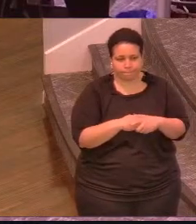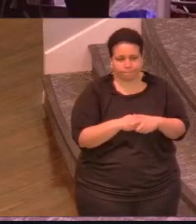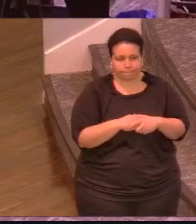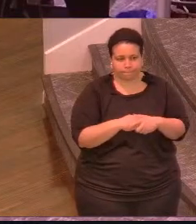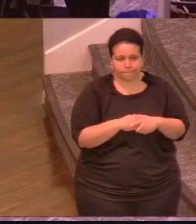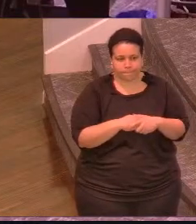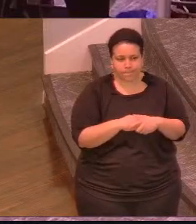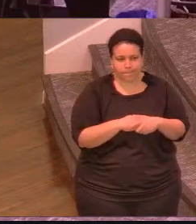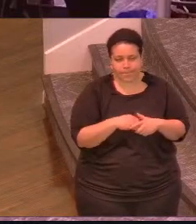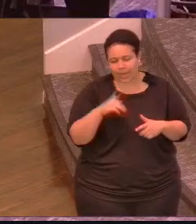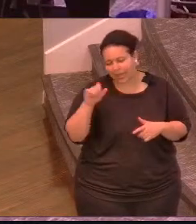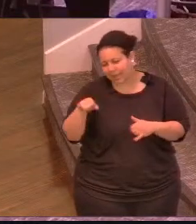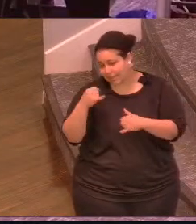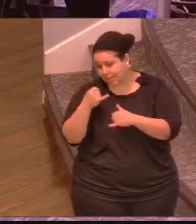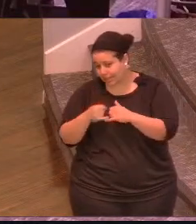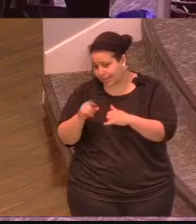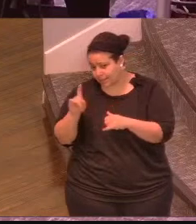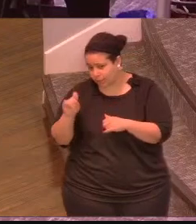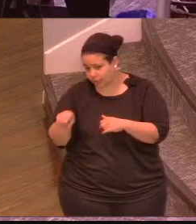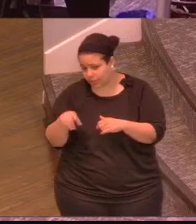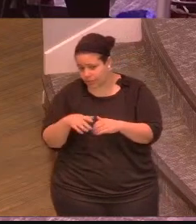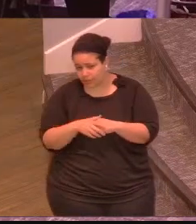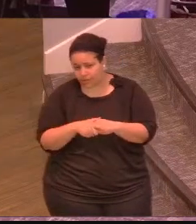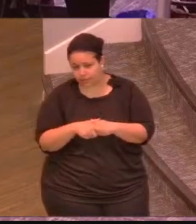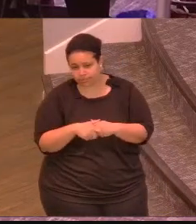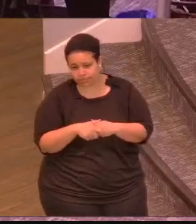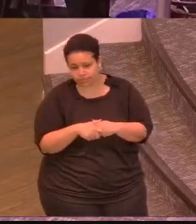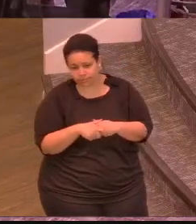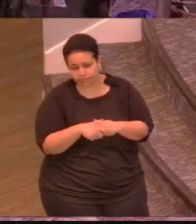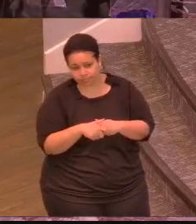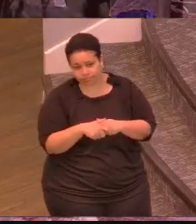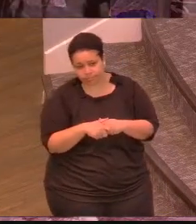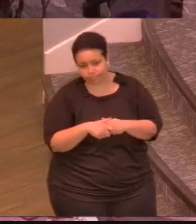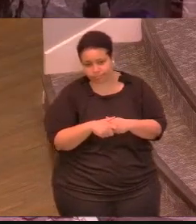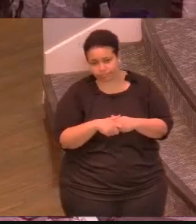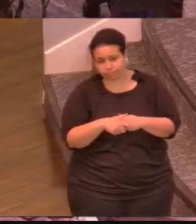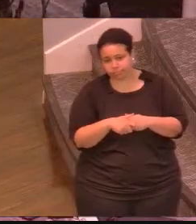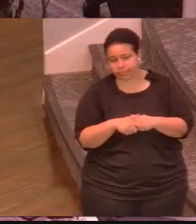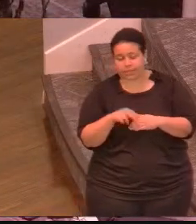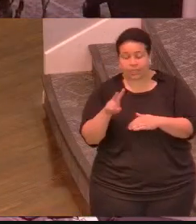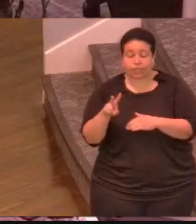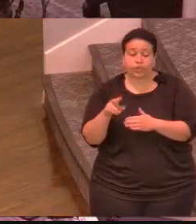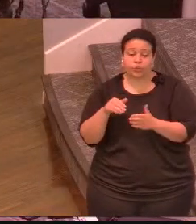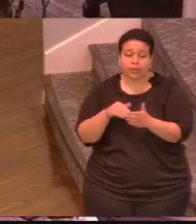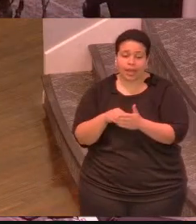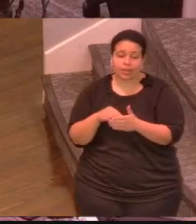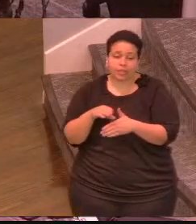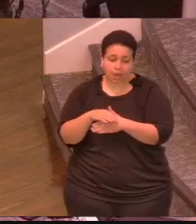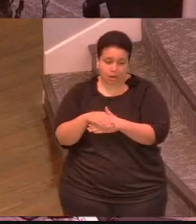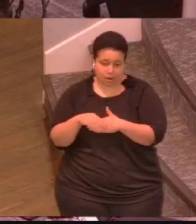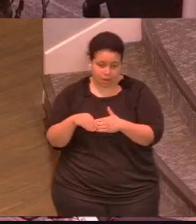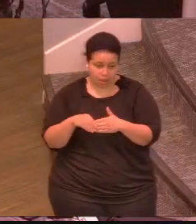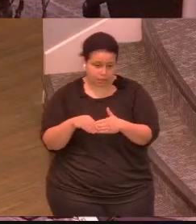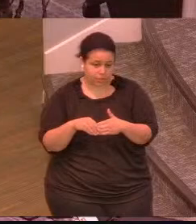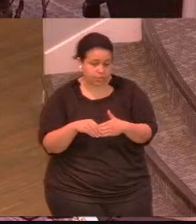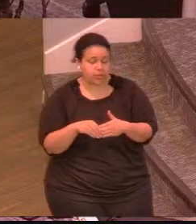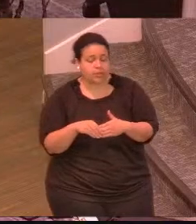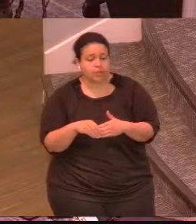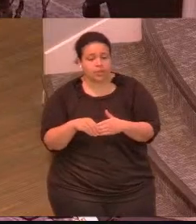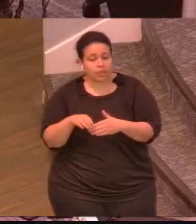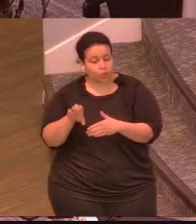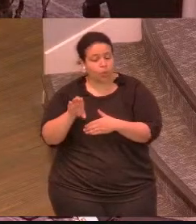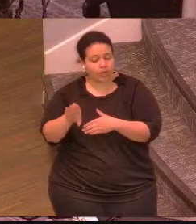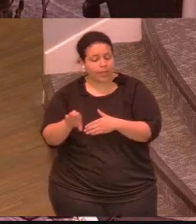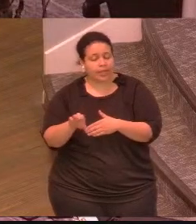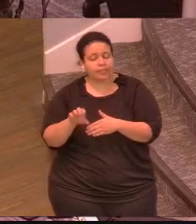Can I ask one last question? So the 2,000 that everyone's gonna get, the 2,400 employees are gonna